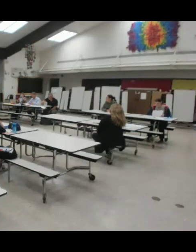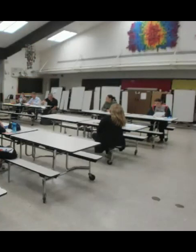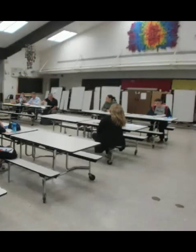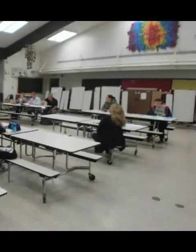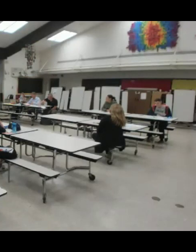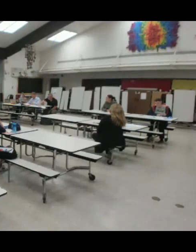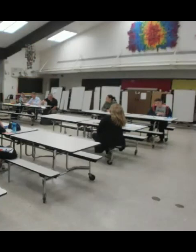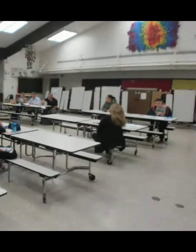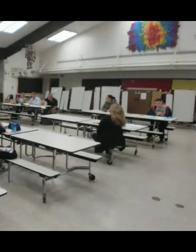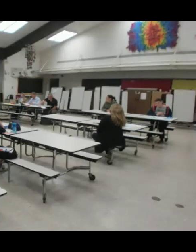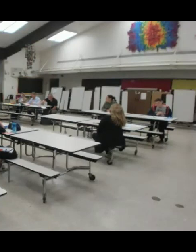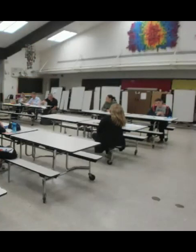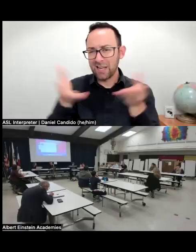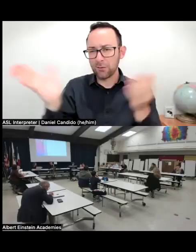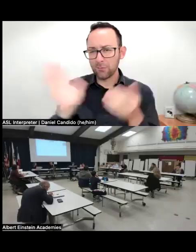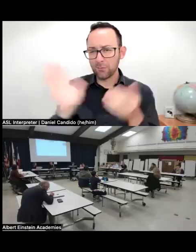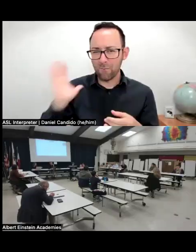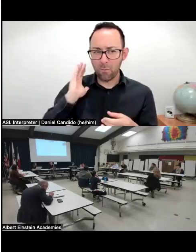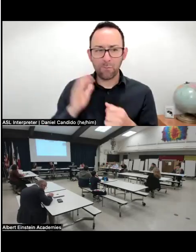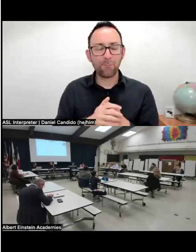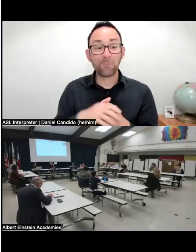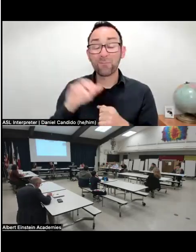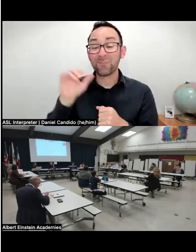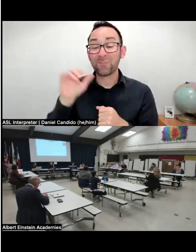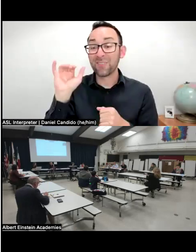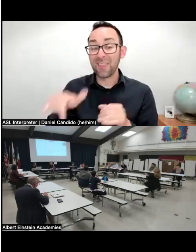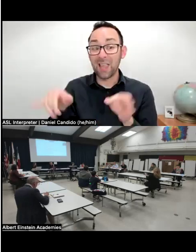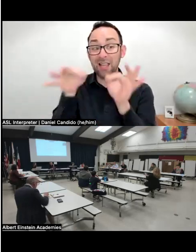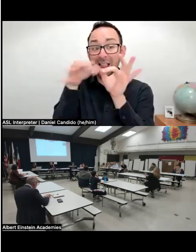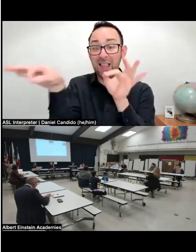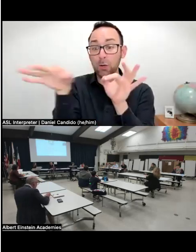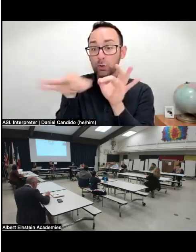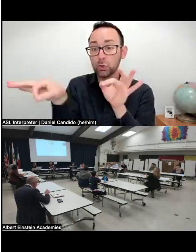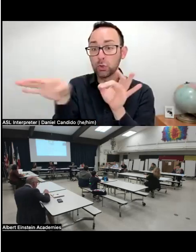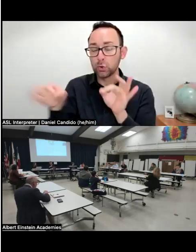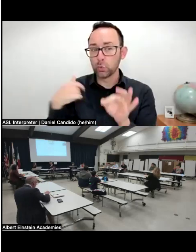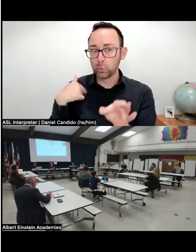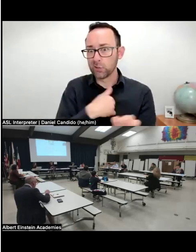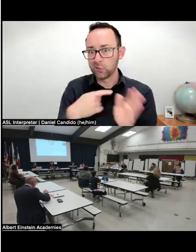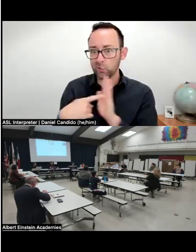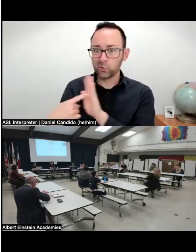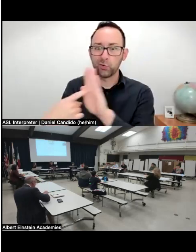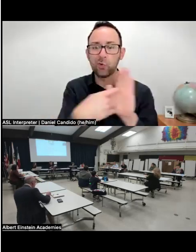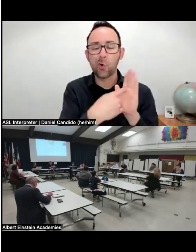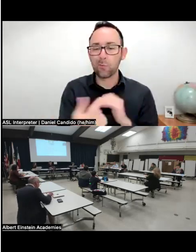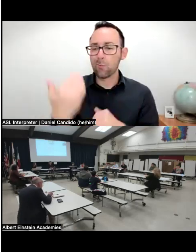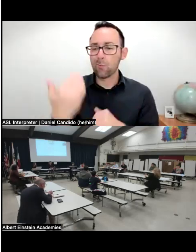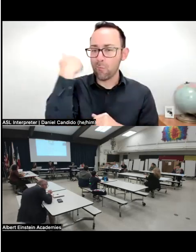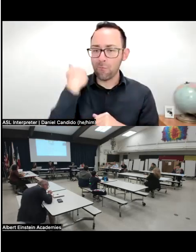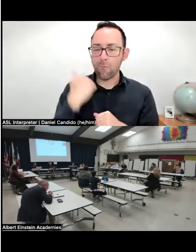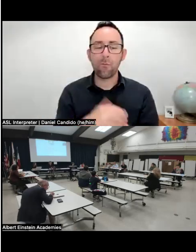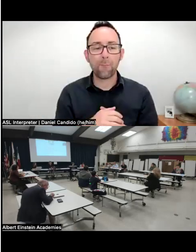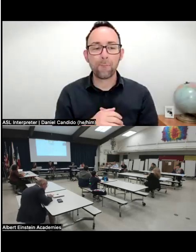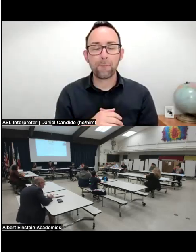handout, and that's the language that we presented. And there were